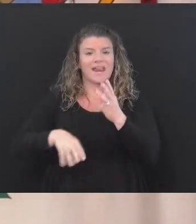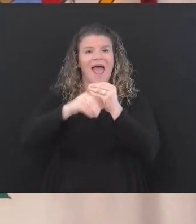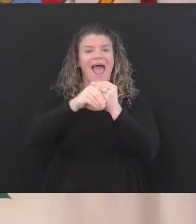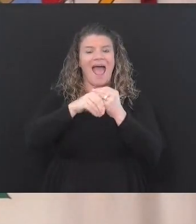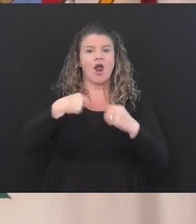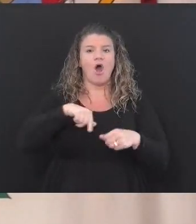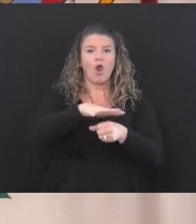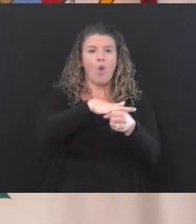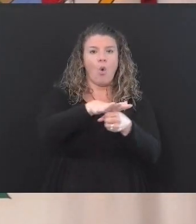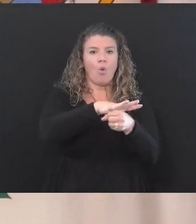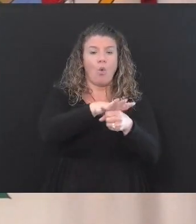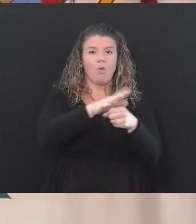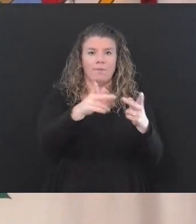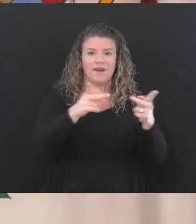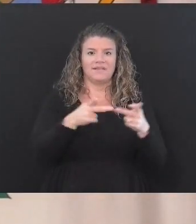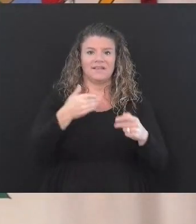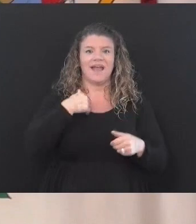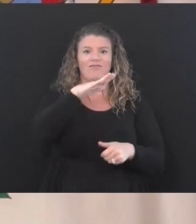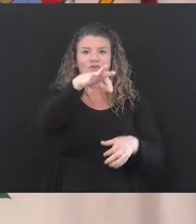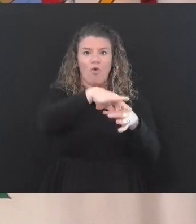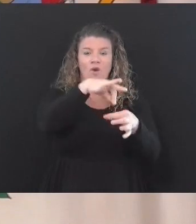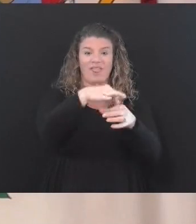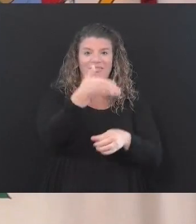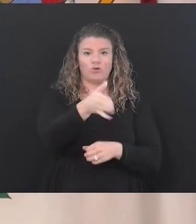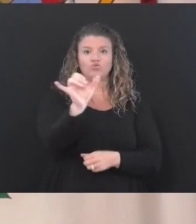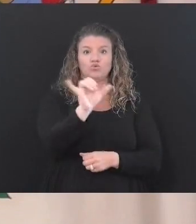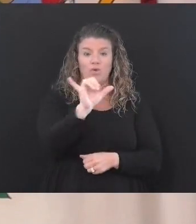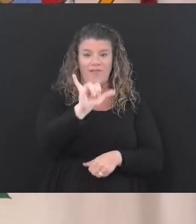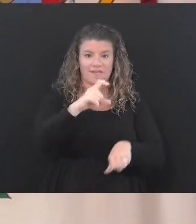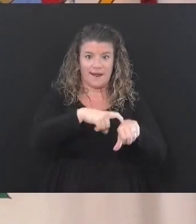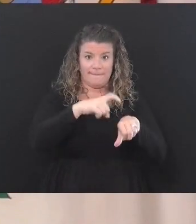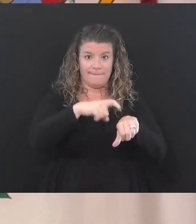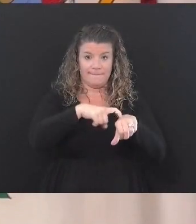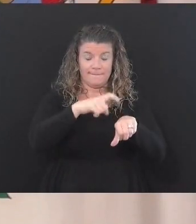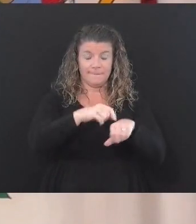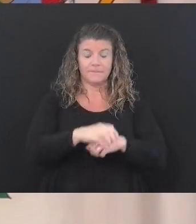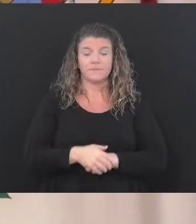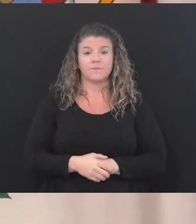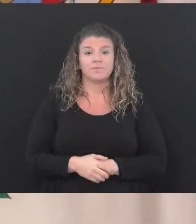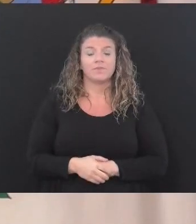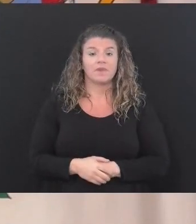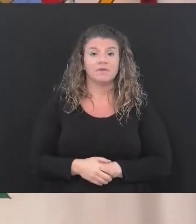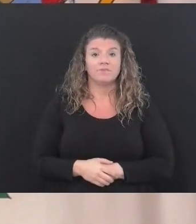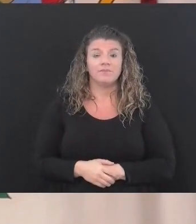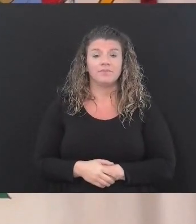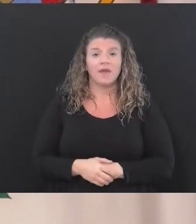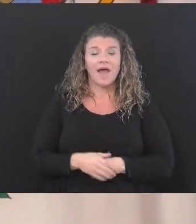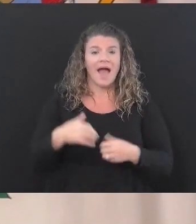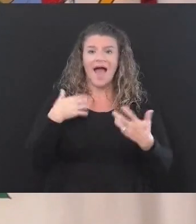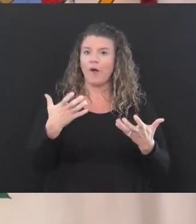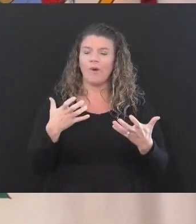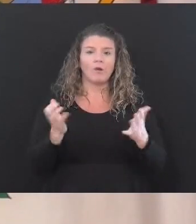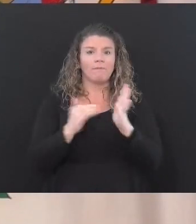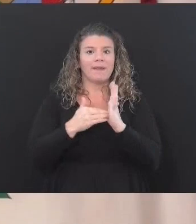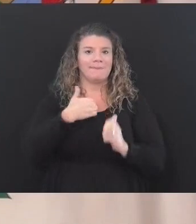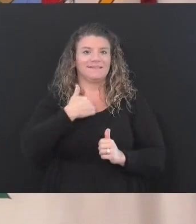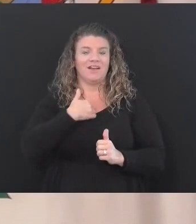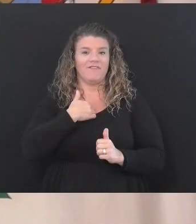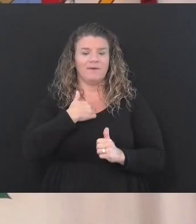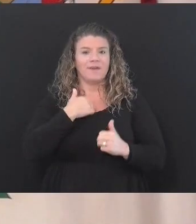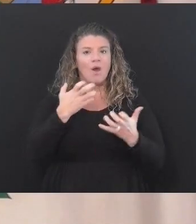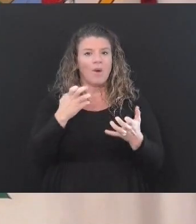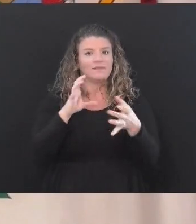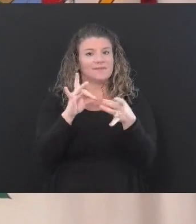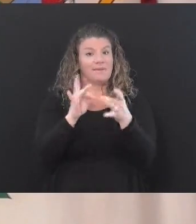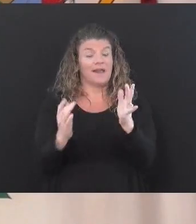And I just want to say this statement, and of course I think you know this in every way, just